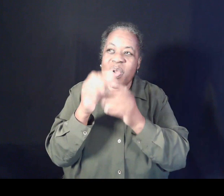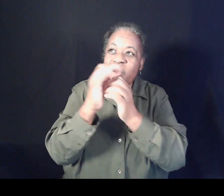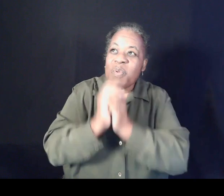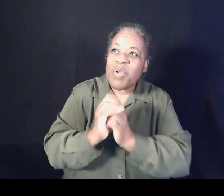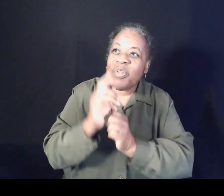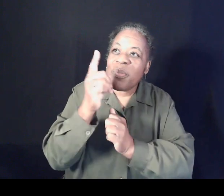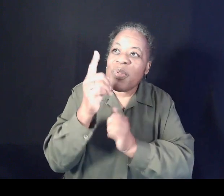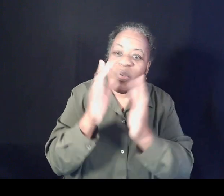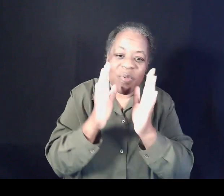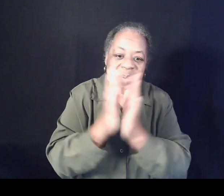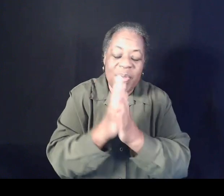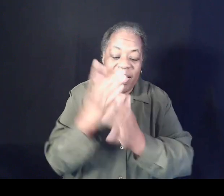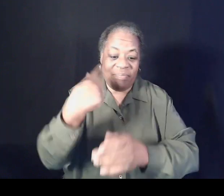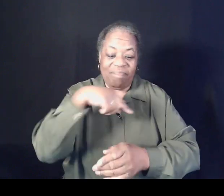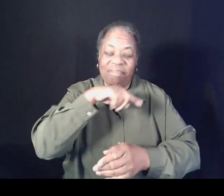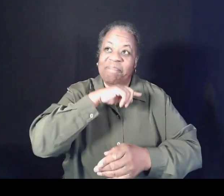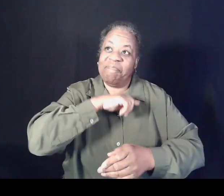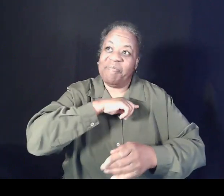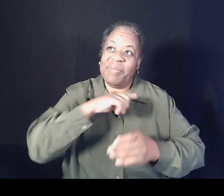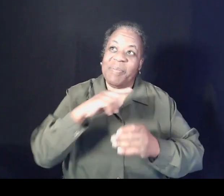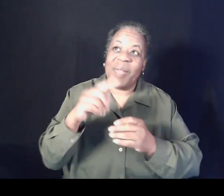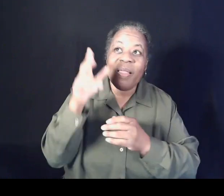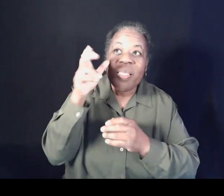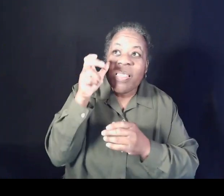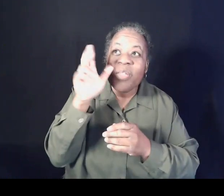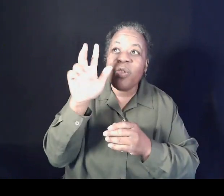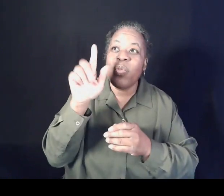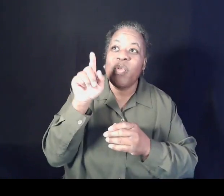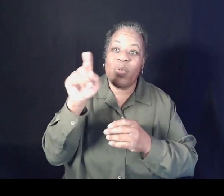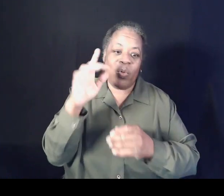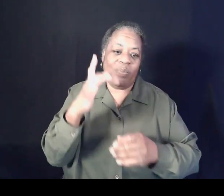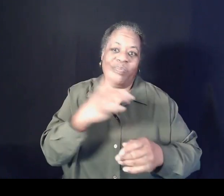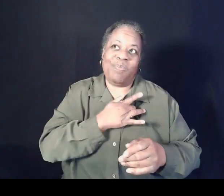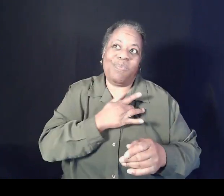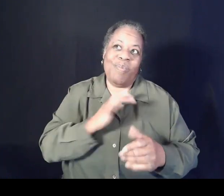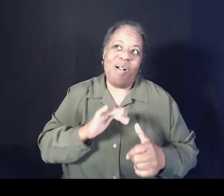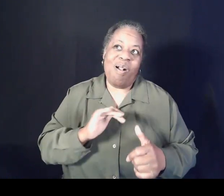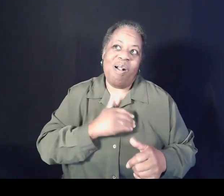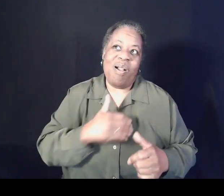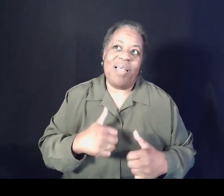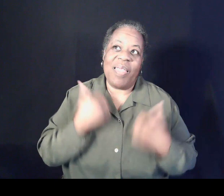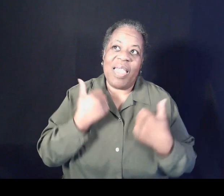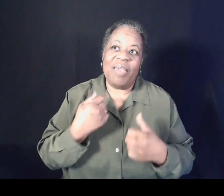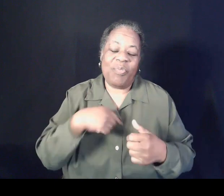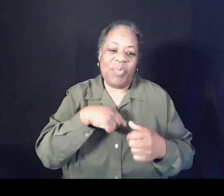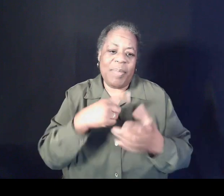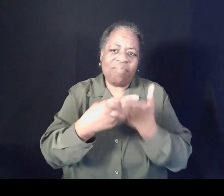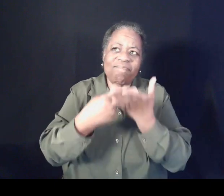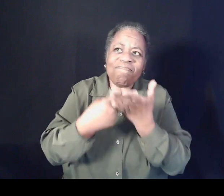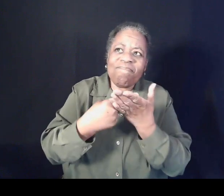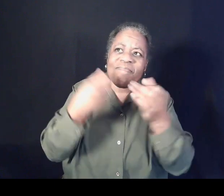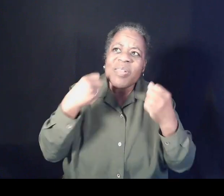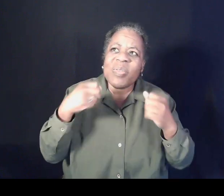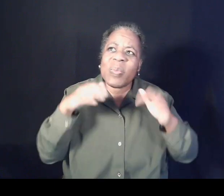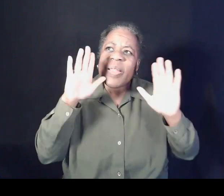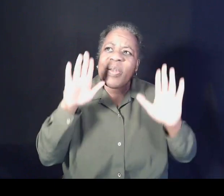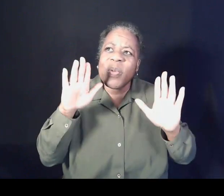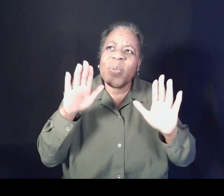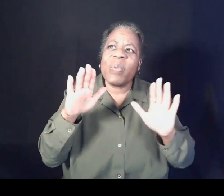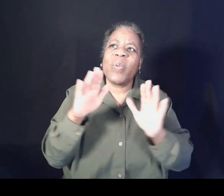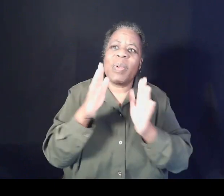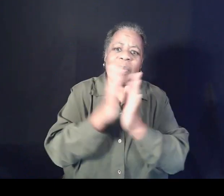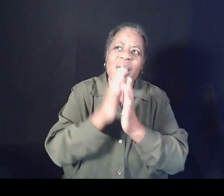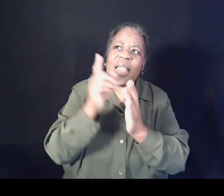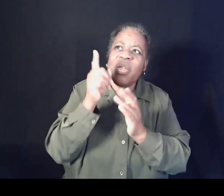that as we do that, that you would be able to speak into our lives. And as we've been talking about the idea of surrendering this Lent, we pray that you would allow us